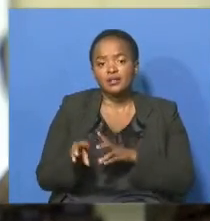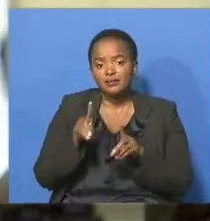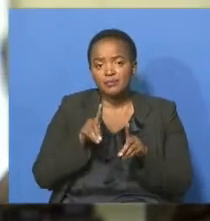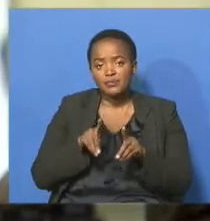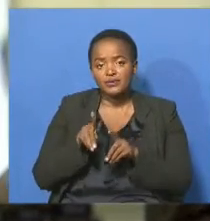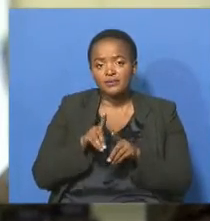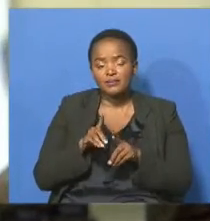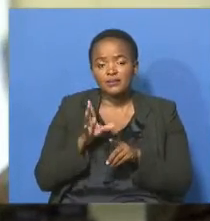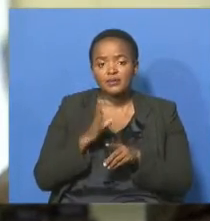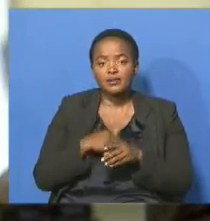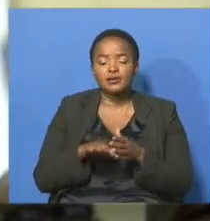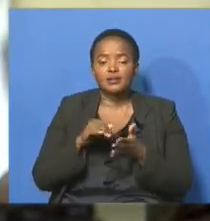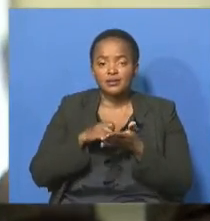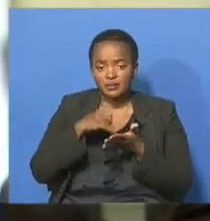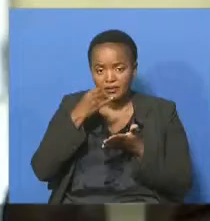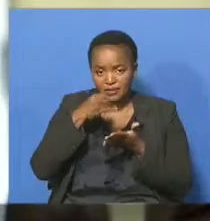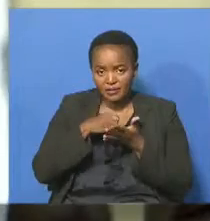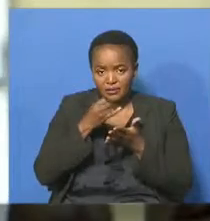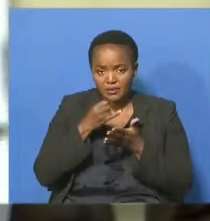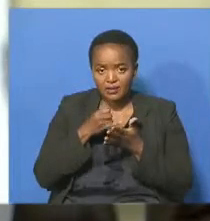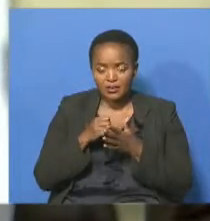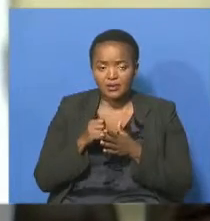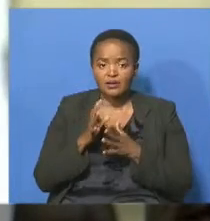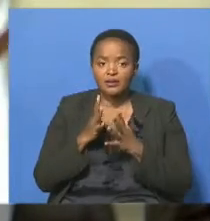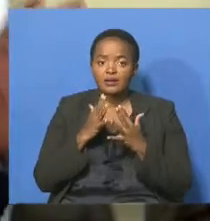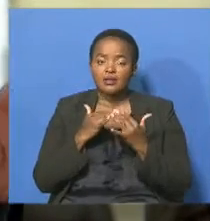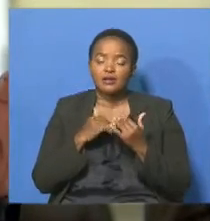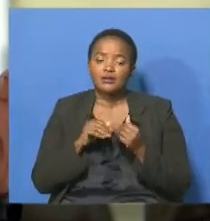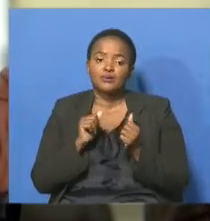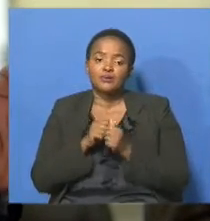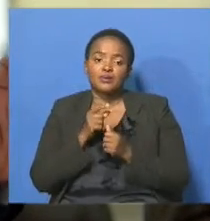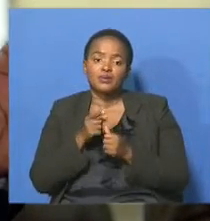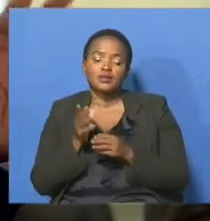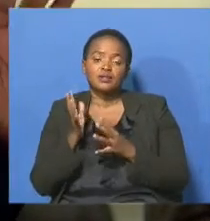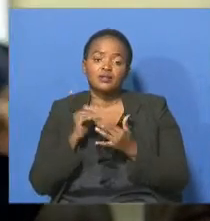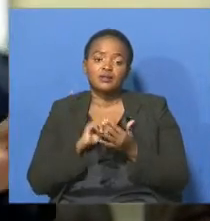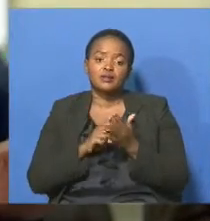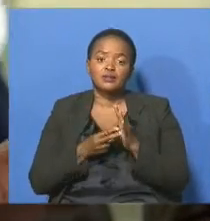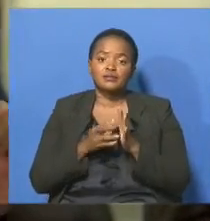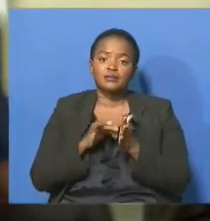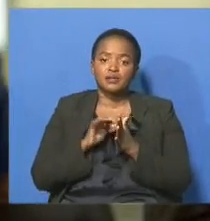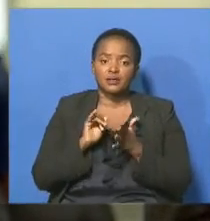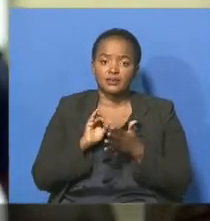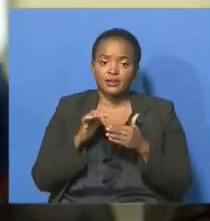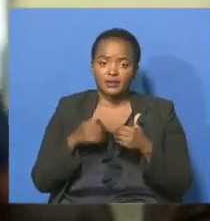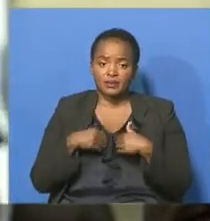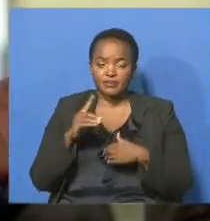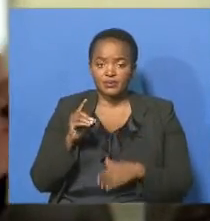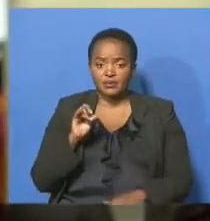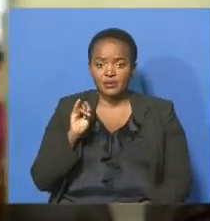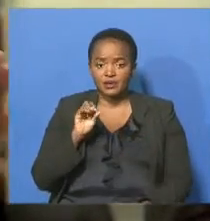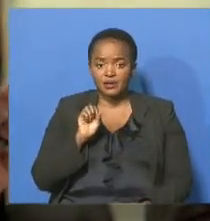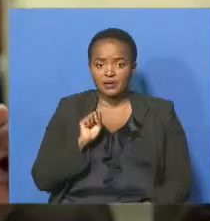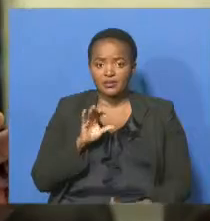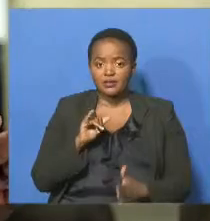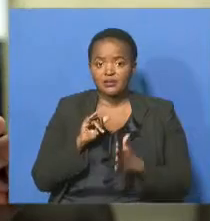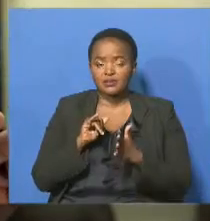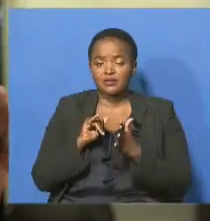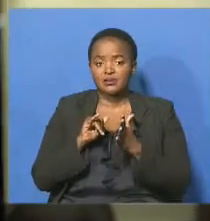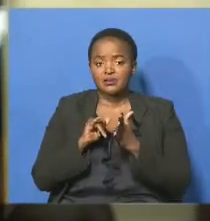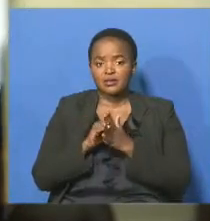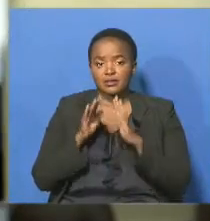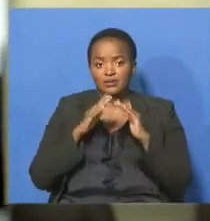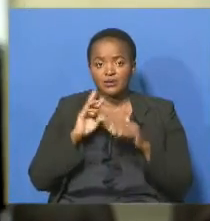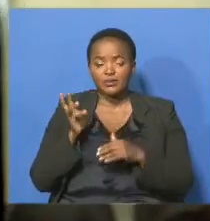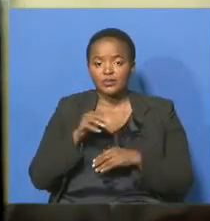ditage goreng. One then says obviously we're not level DIS, but here we are not doing more DIS. I'm